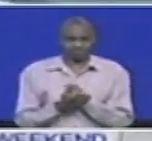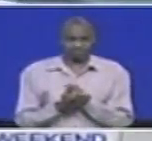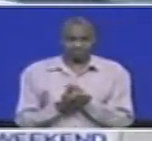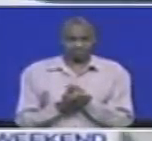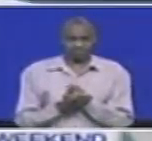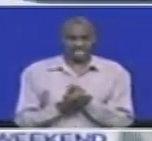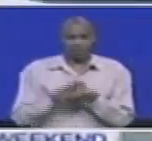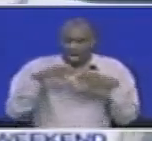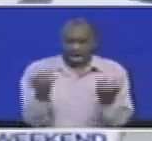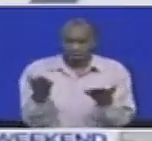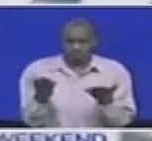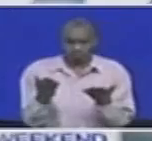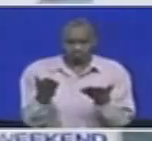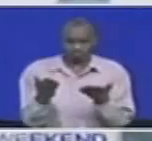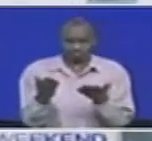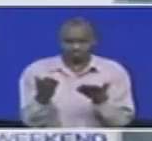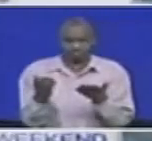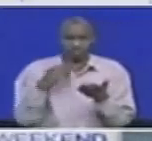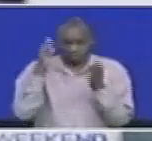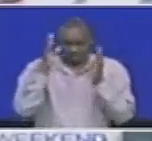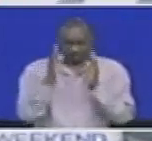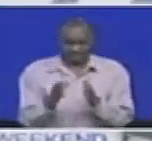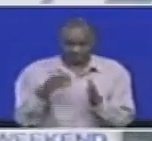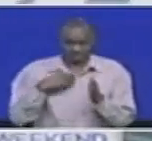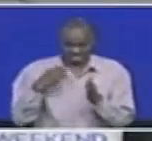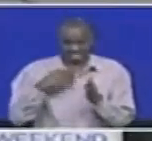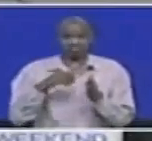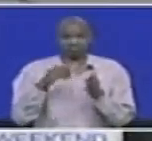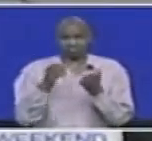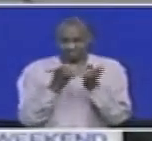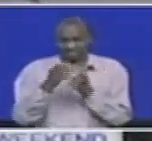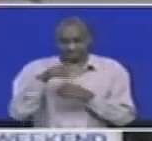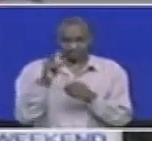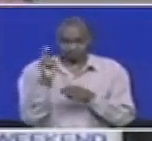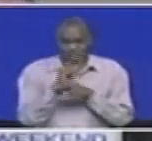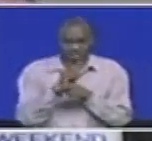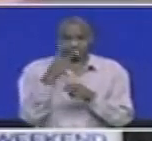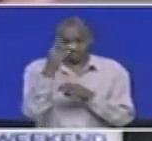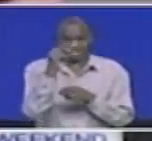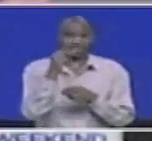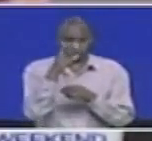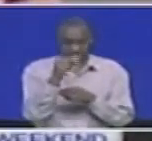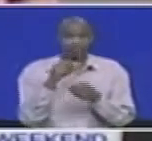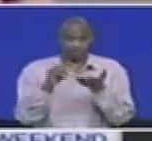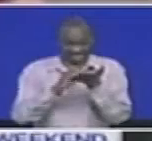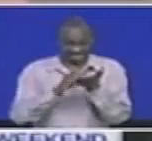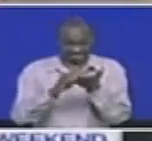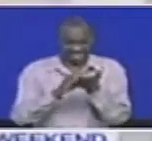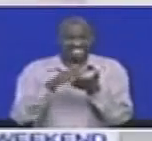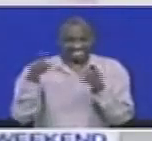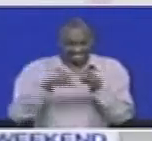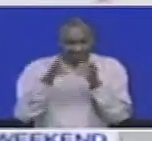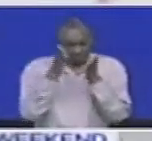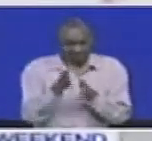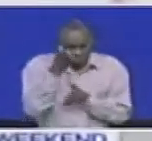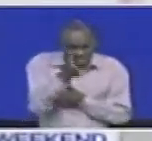The essence was that in a day, one person in the informal sector uses at least 20 shillings of airtime. The same person who may